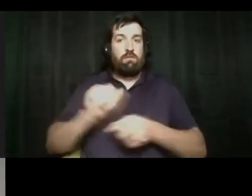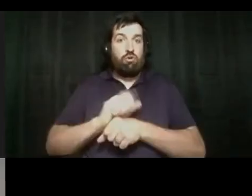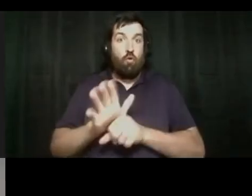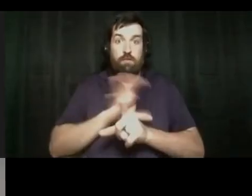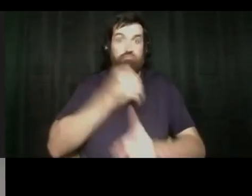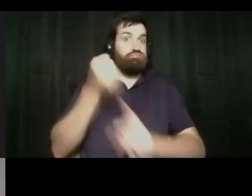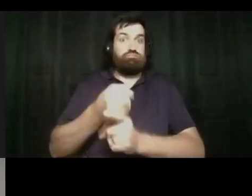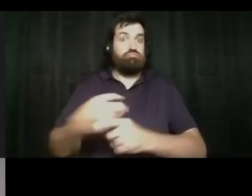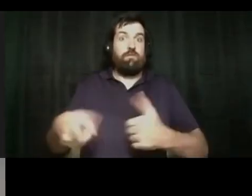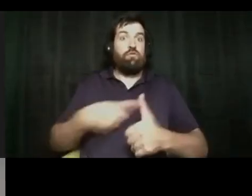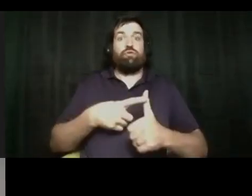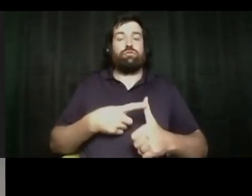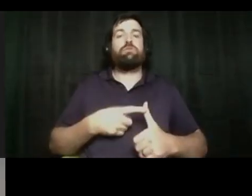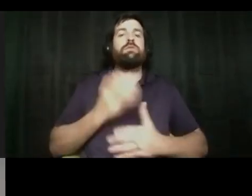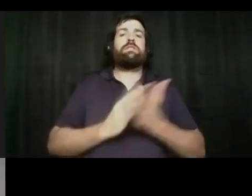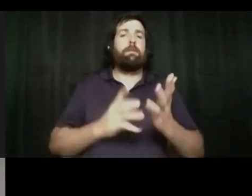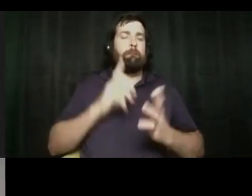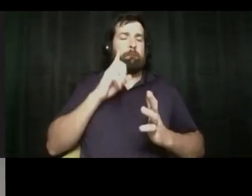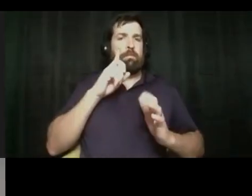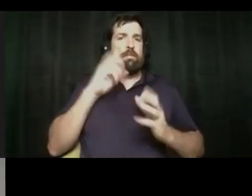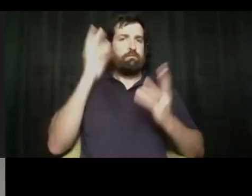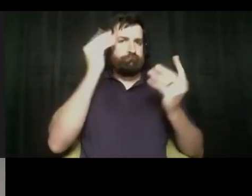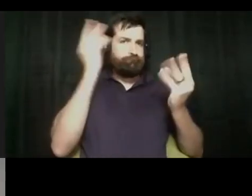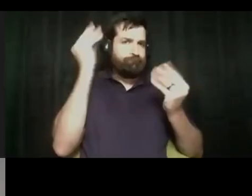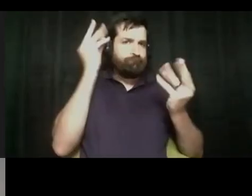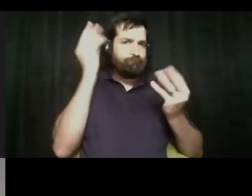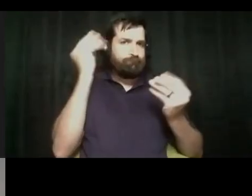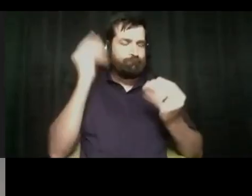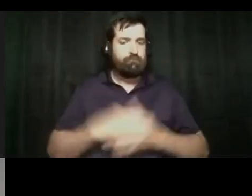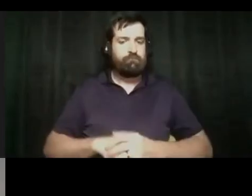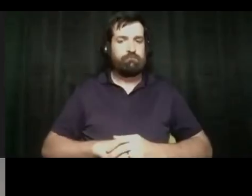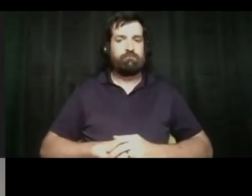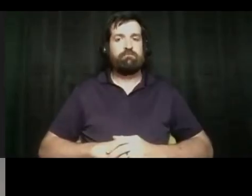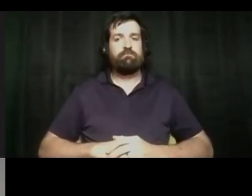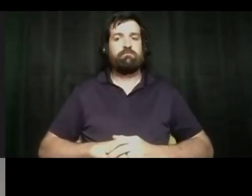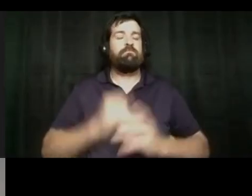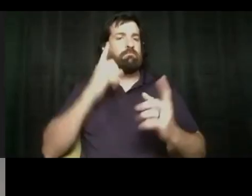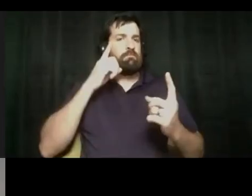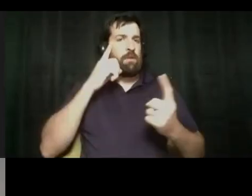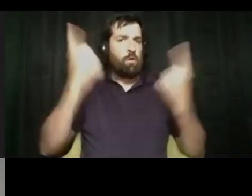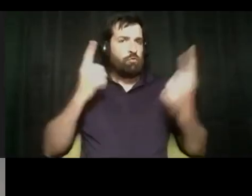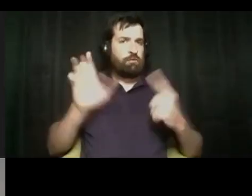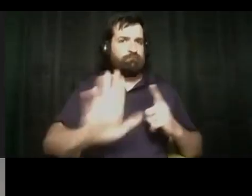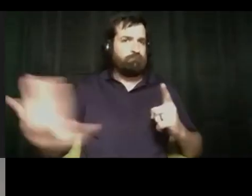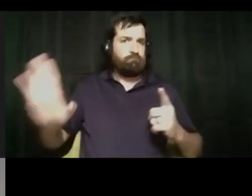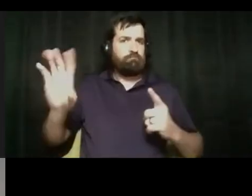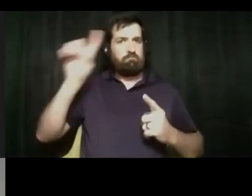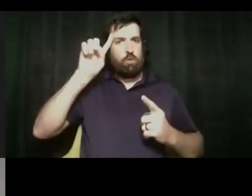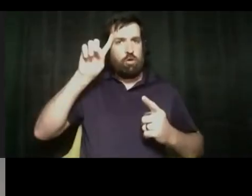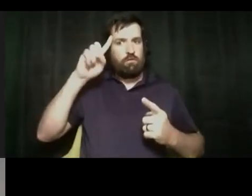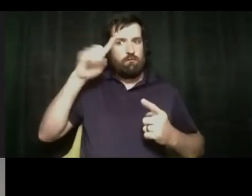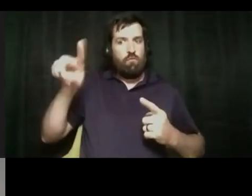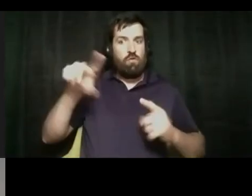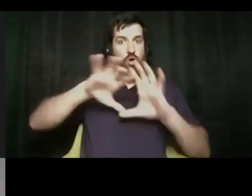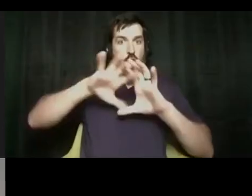originally, actually. And so these are just thoughts that kind of we have tossed around and been thinking about. And I was wondering what some of your thoughts were on that as far as this global